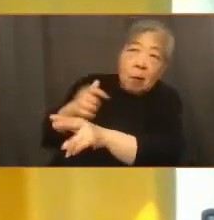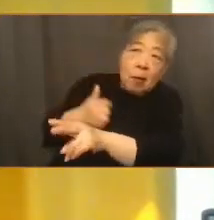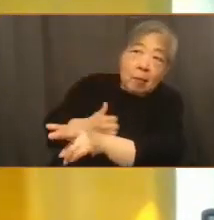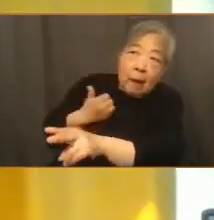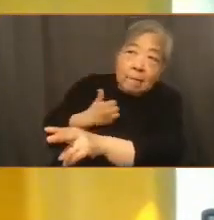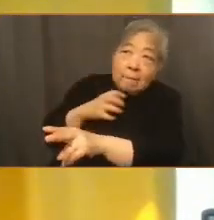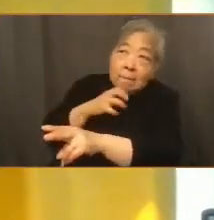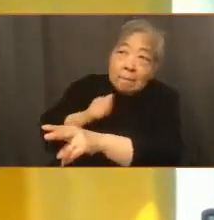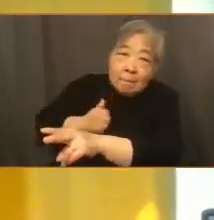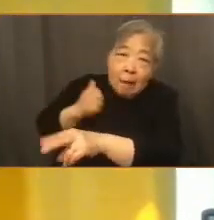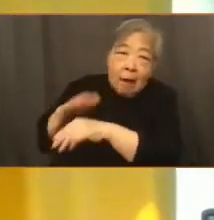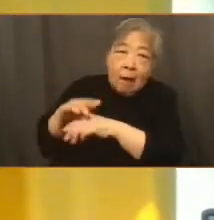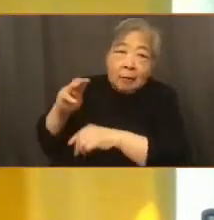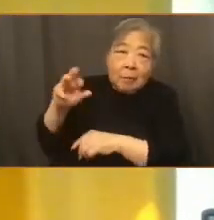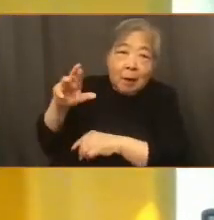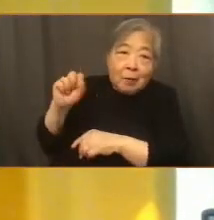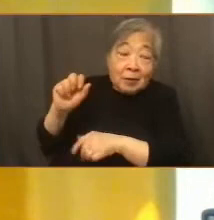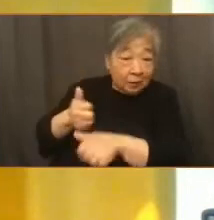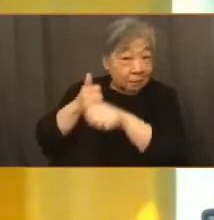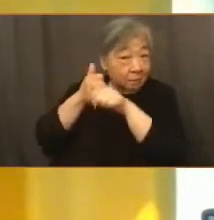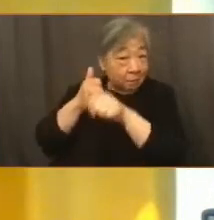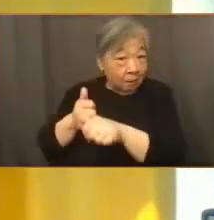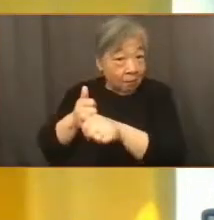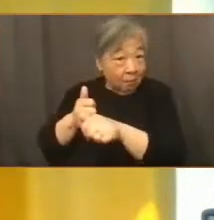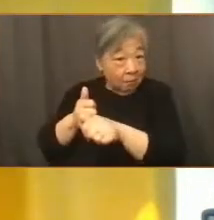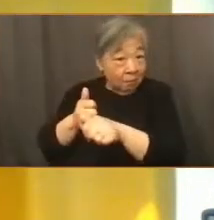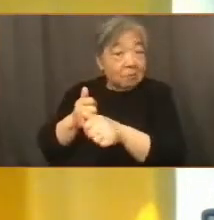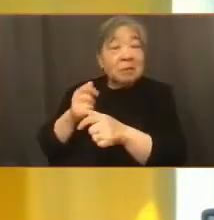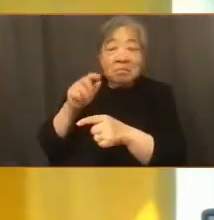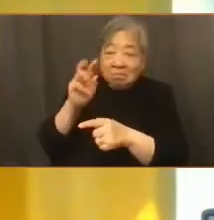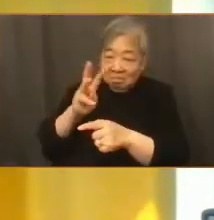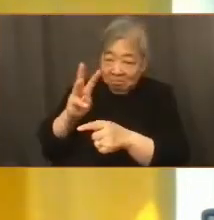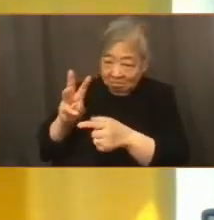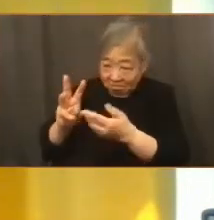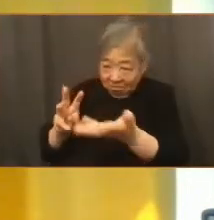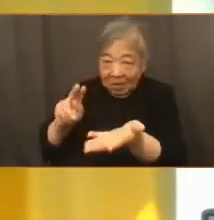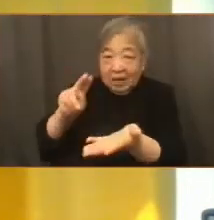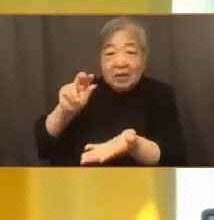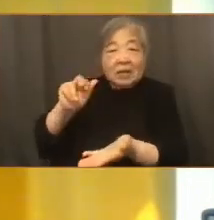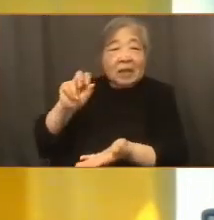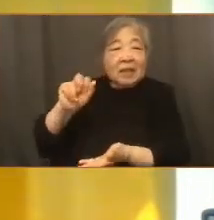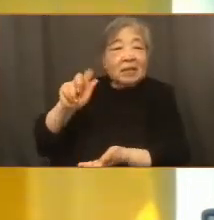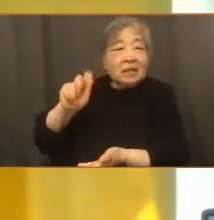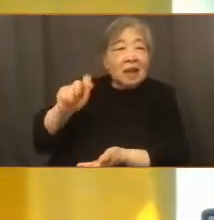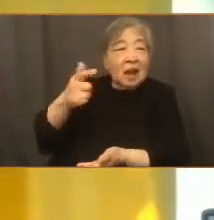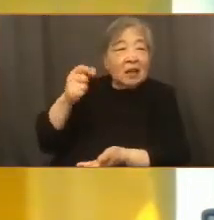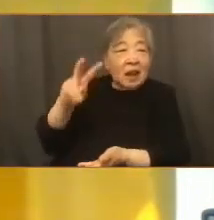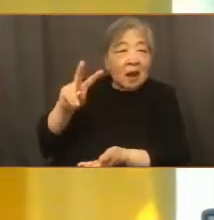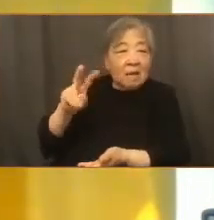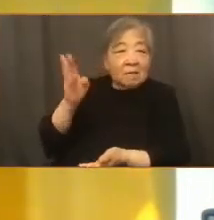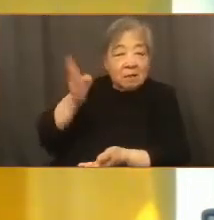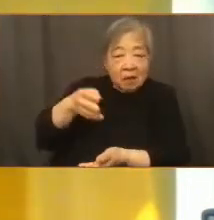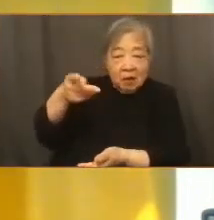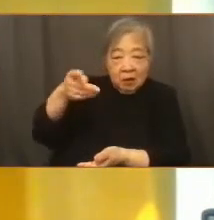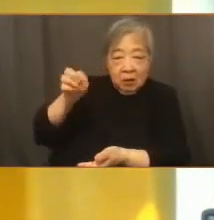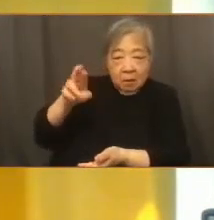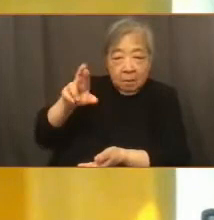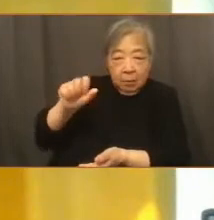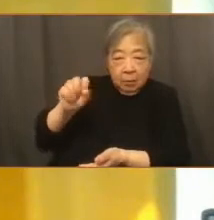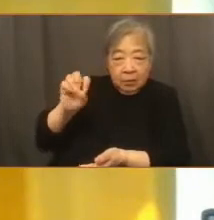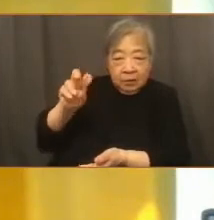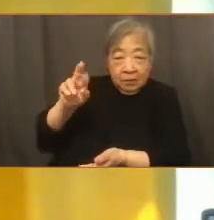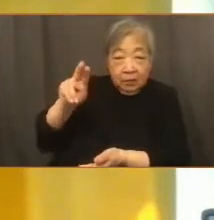you can follow along by visiting nasa.gov/perseverance. And since we've been talking about turning science fiction